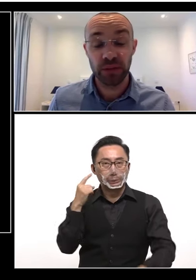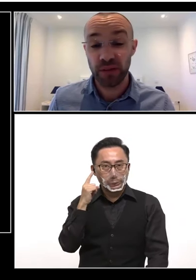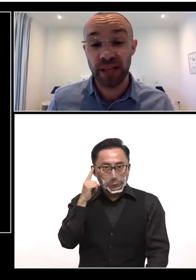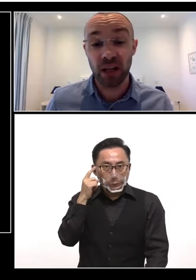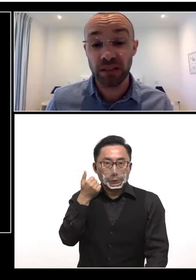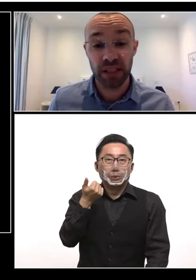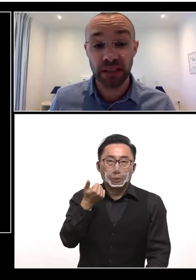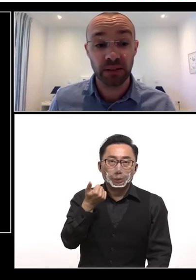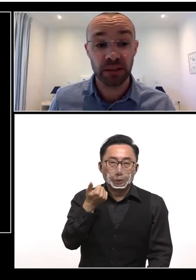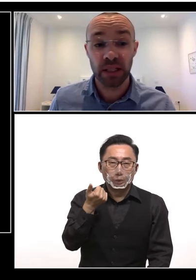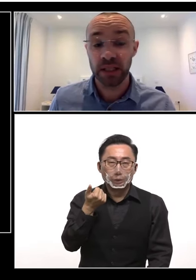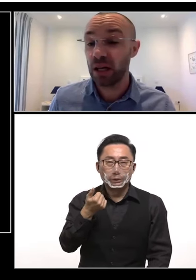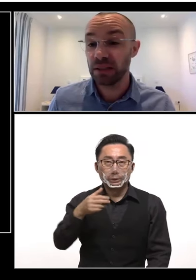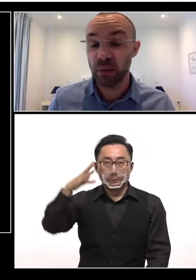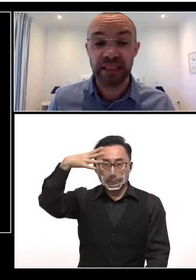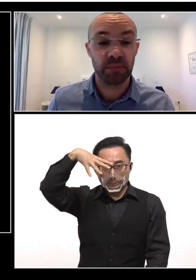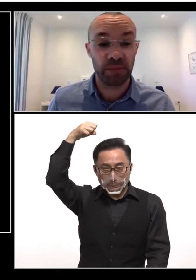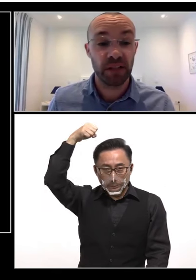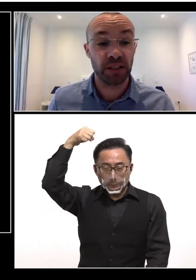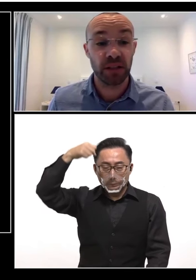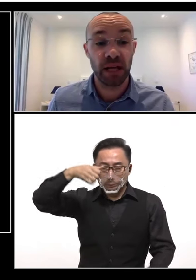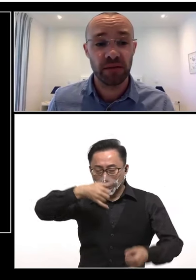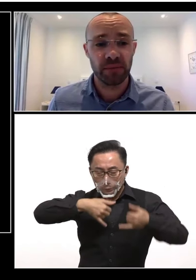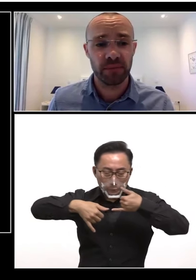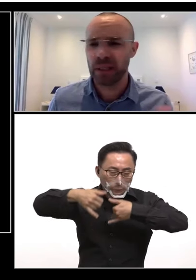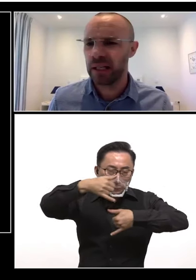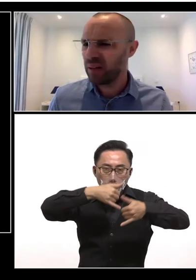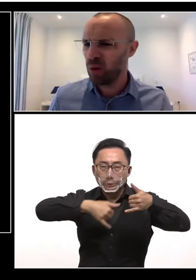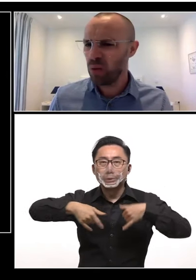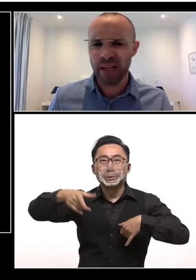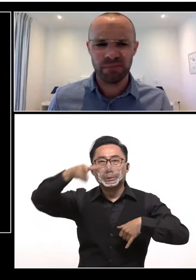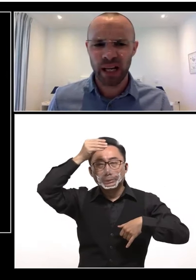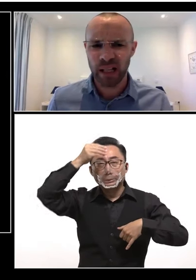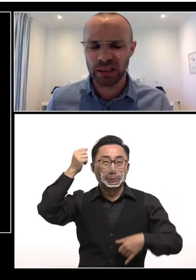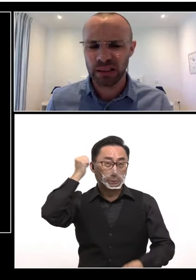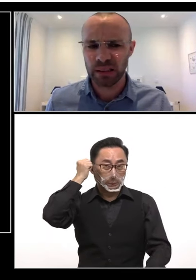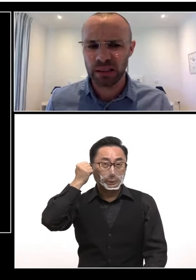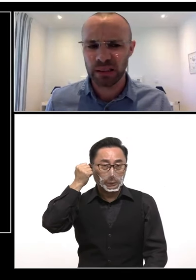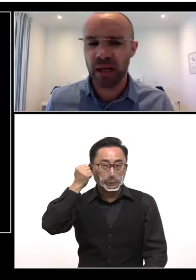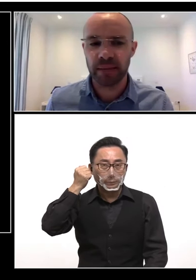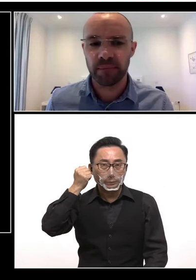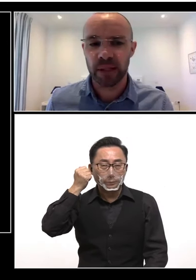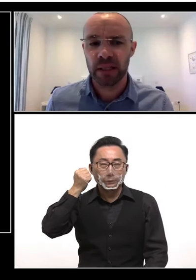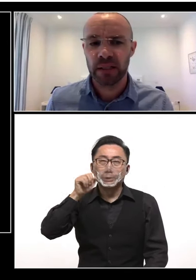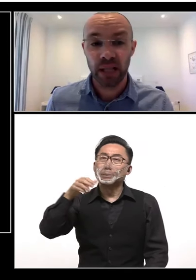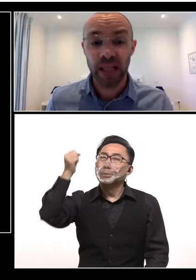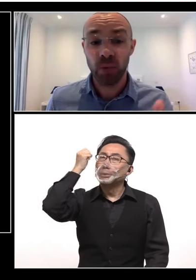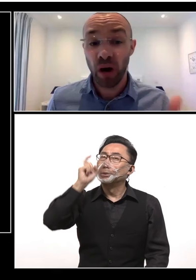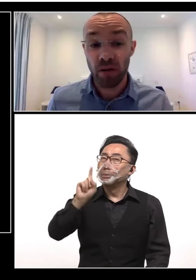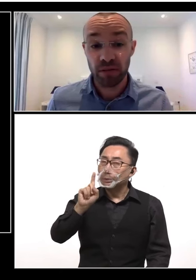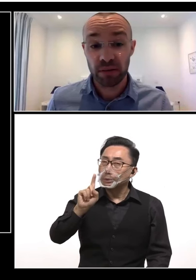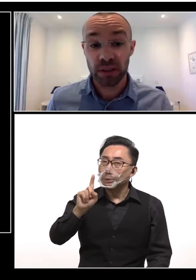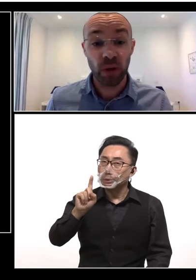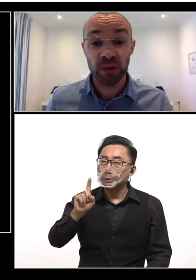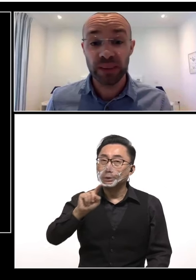It was very hard in rehearsals, the hardest weeks in my professional life." "In what way?" I asked, and he replied, "The lights were